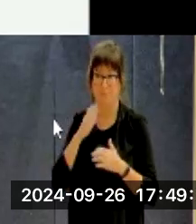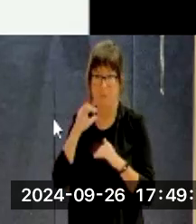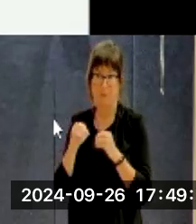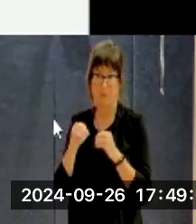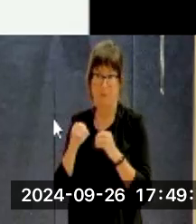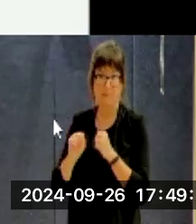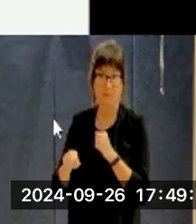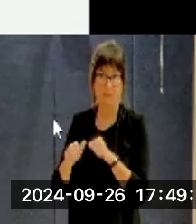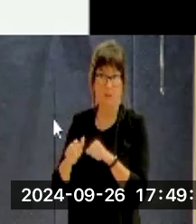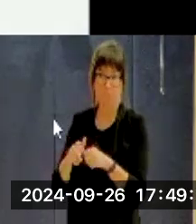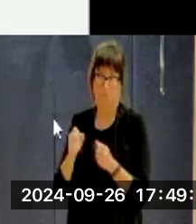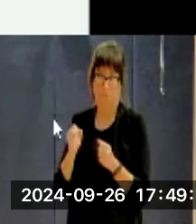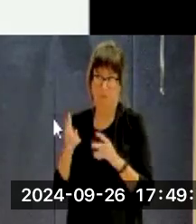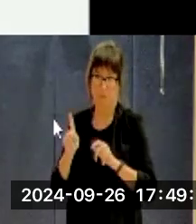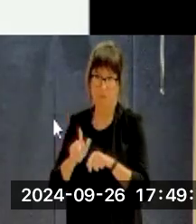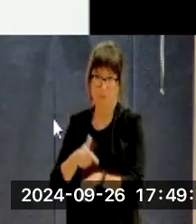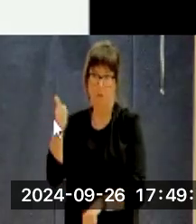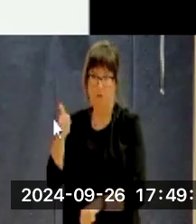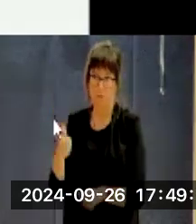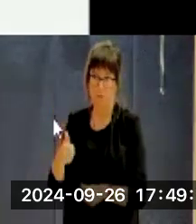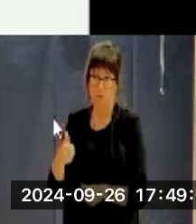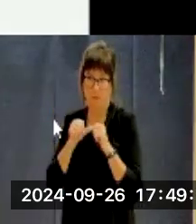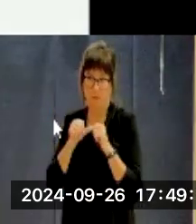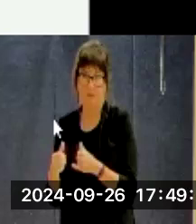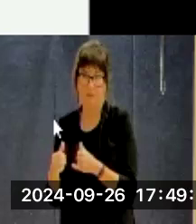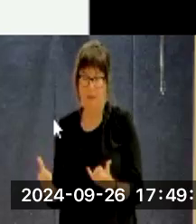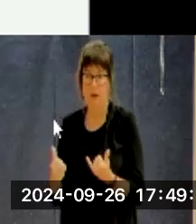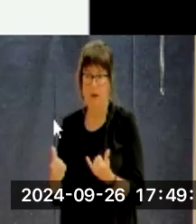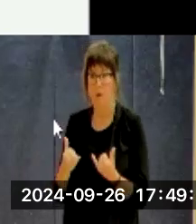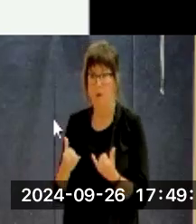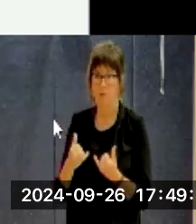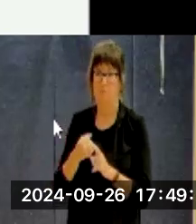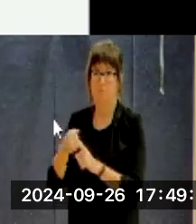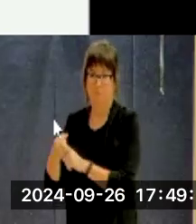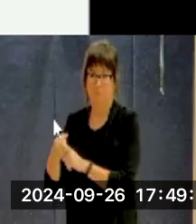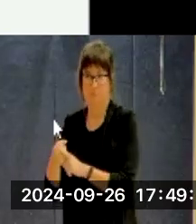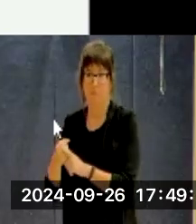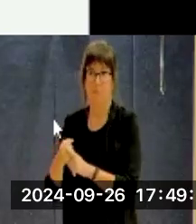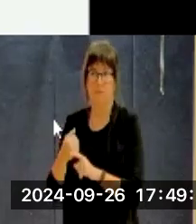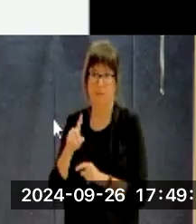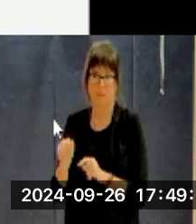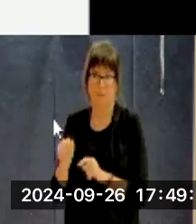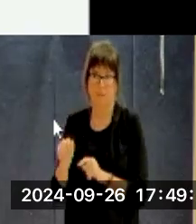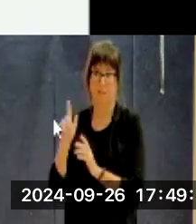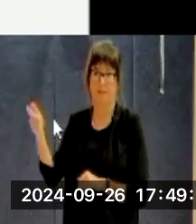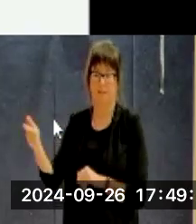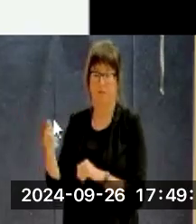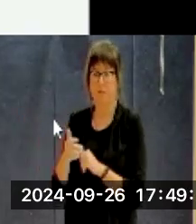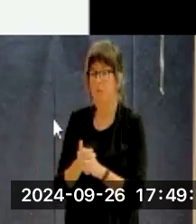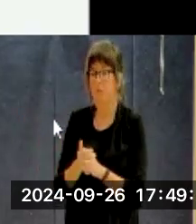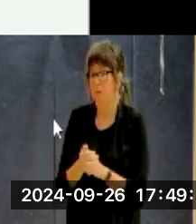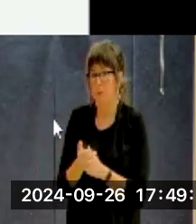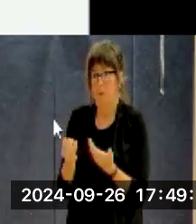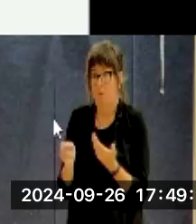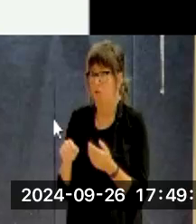course, are living longer, you get disabilities as you age. You can also, of course, get disabilities just